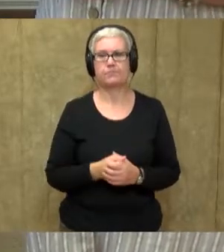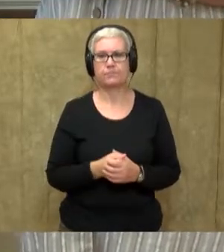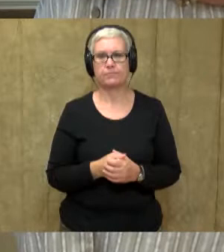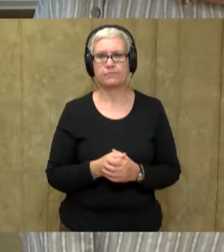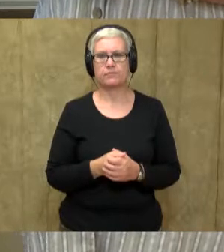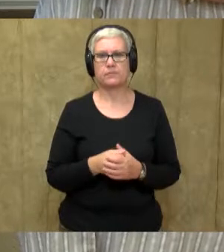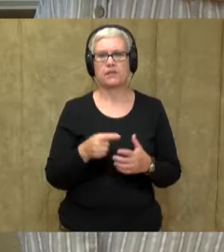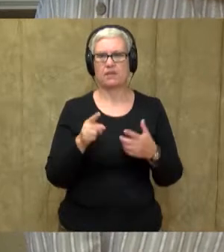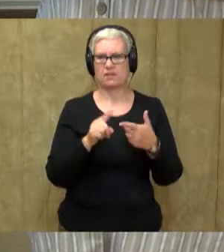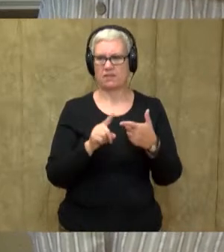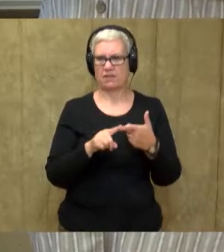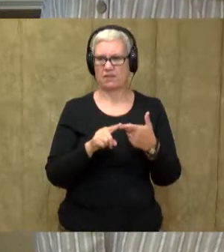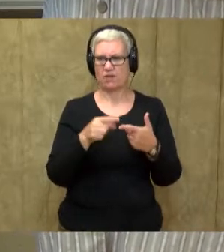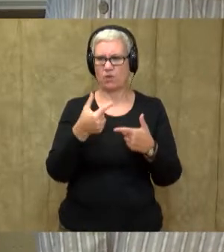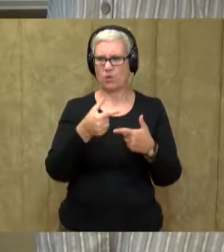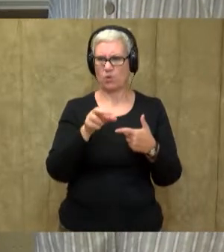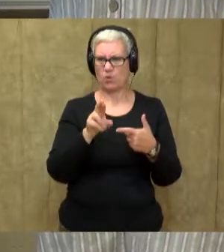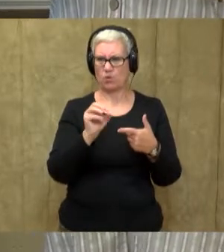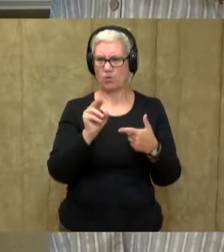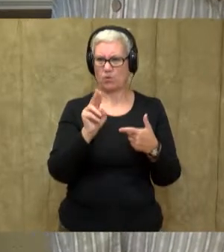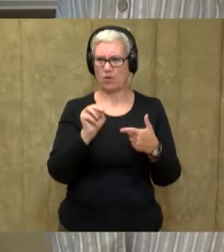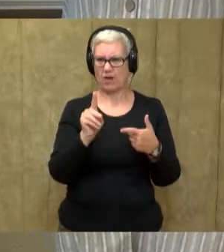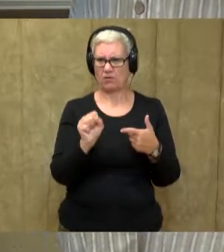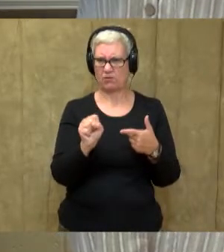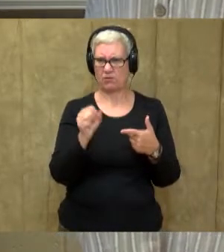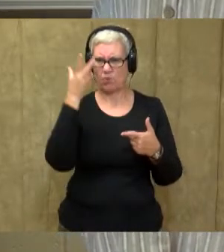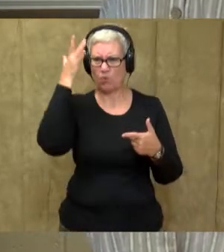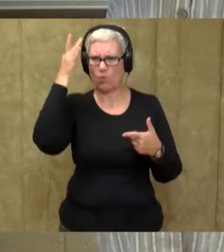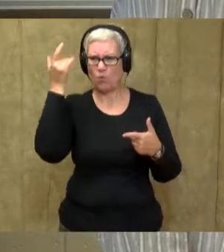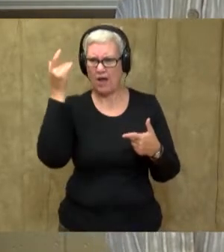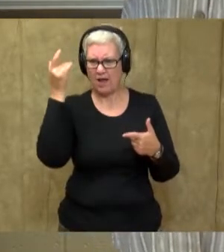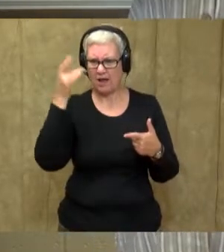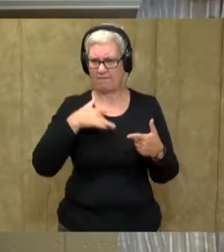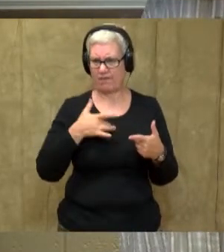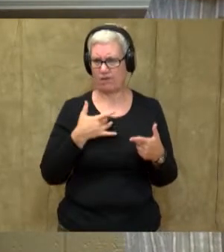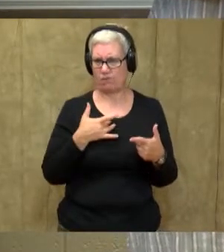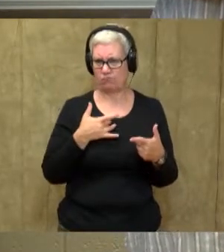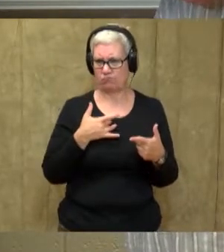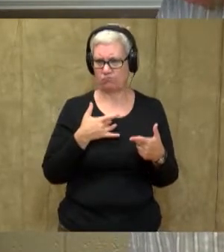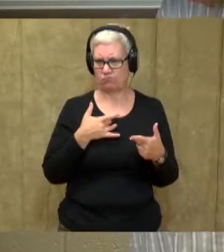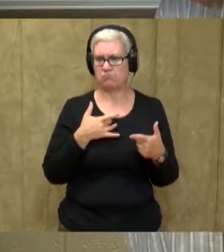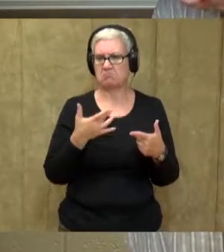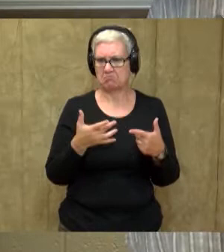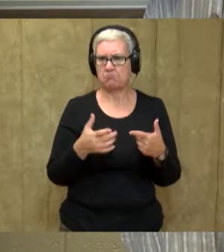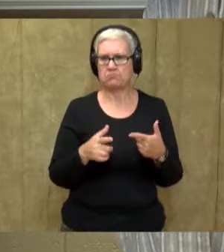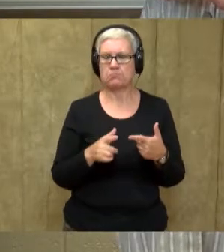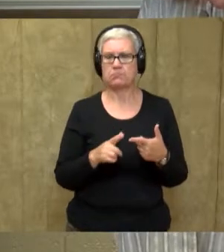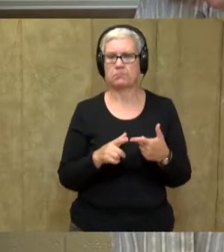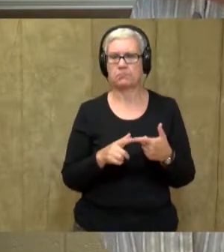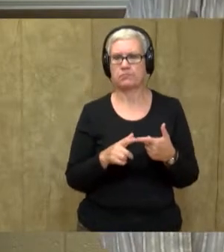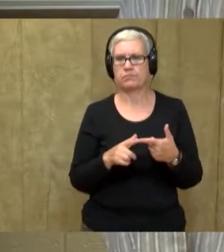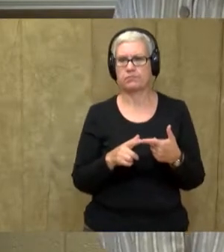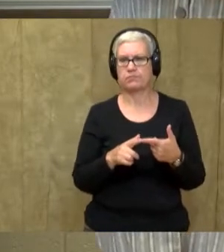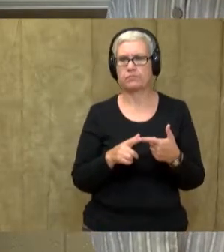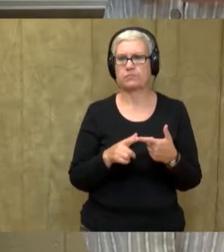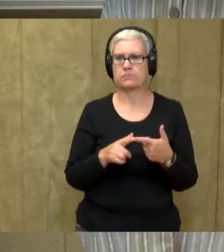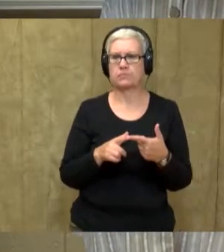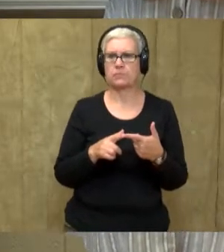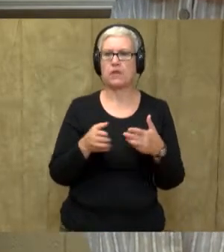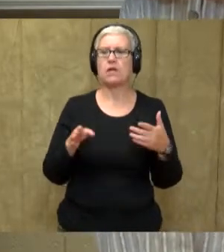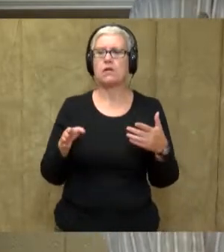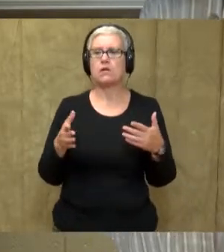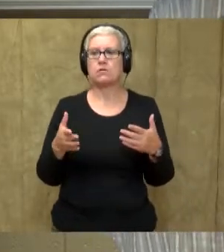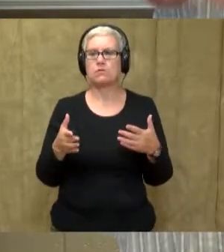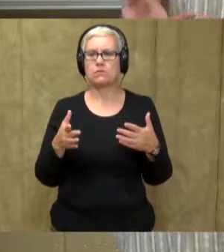you feel that way. You have a reason for feeling the way you do, right? And those are your grounds. You're basing